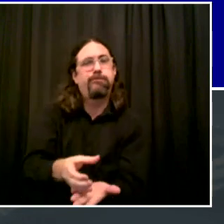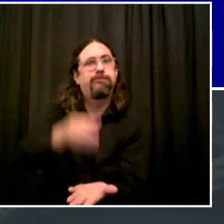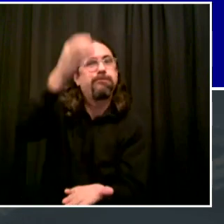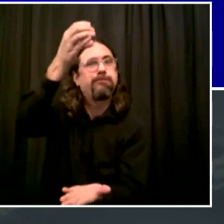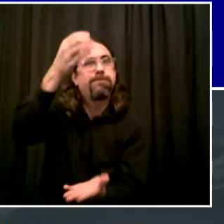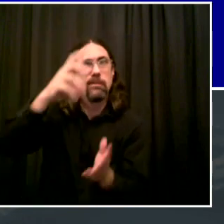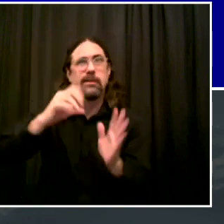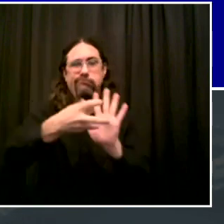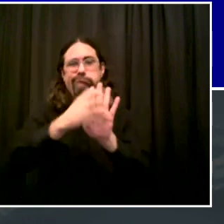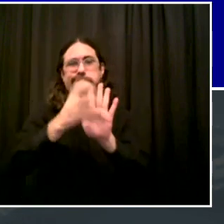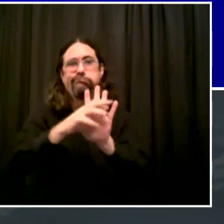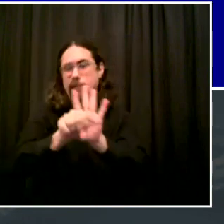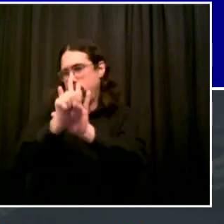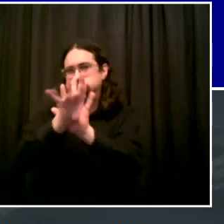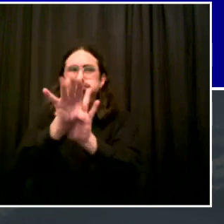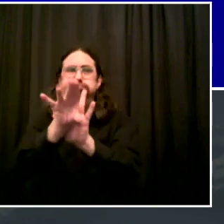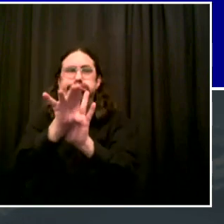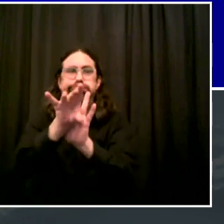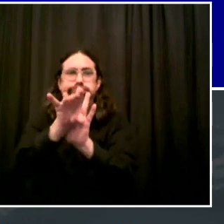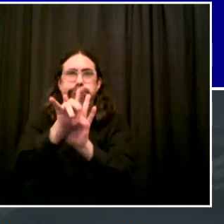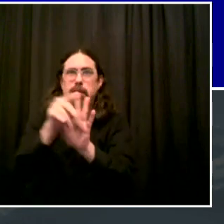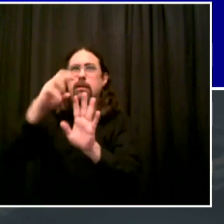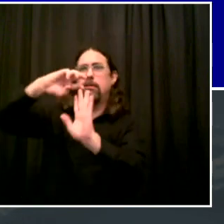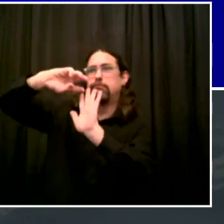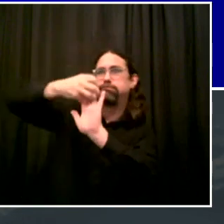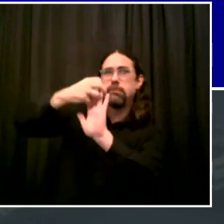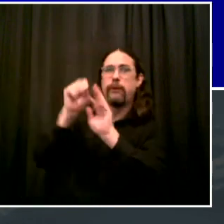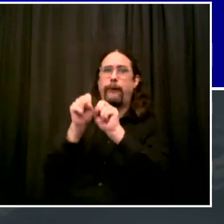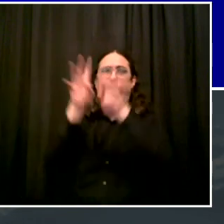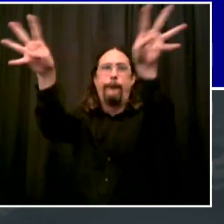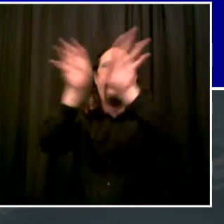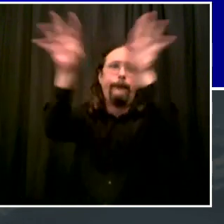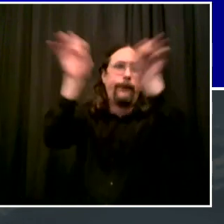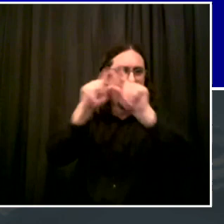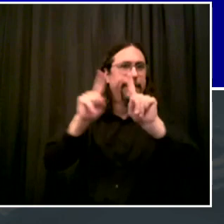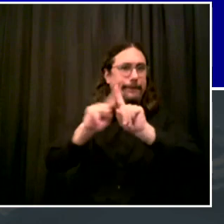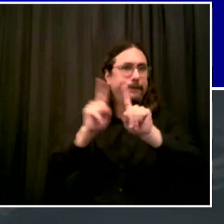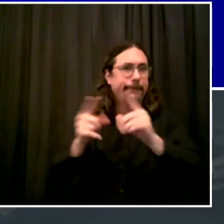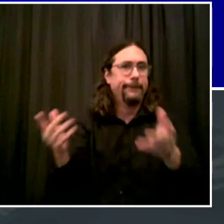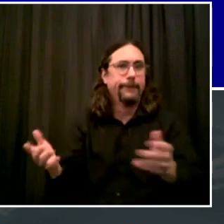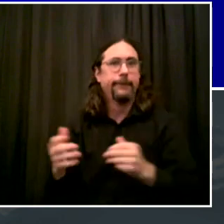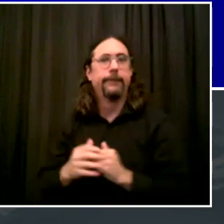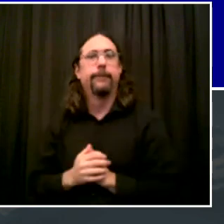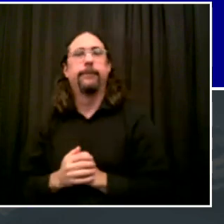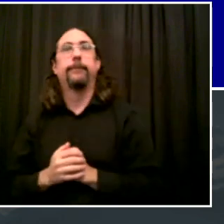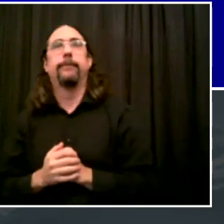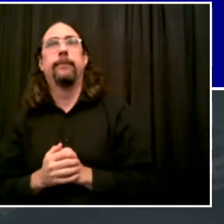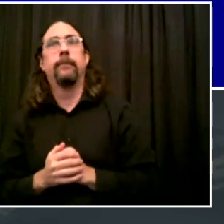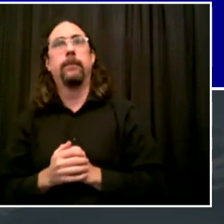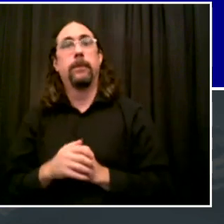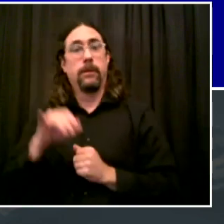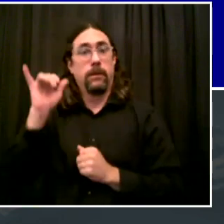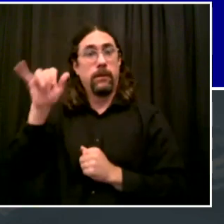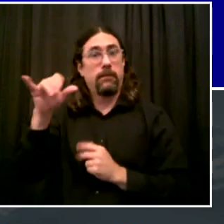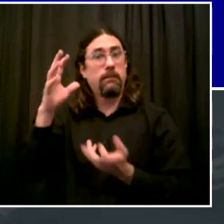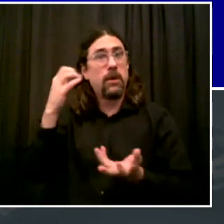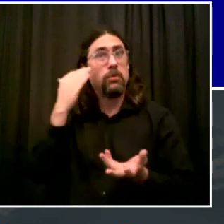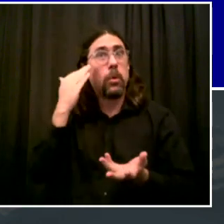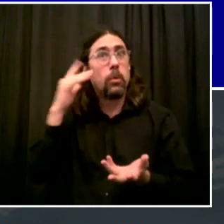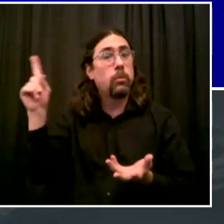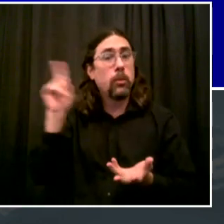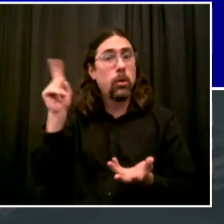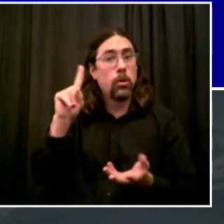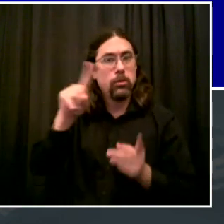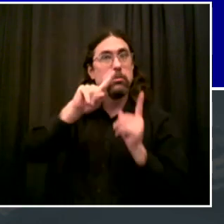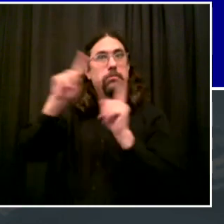activated, can also be found on the parks website. And as always, during heat emergencies, the Department of Environmental Protection and